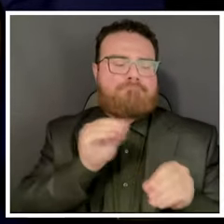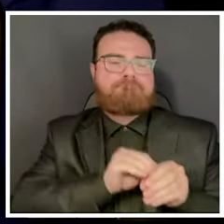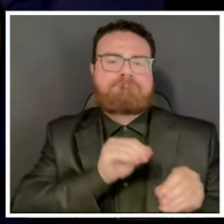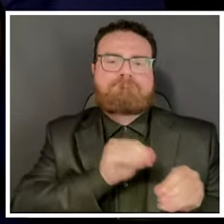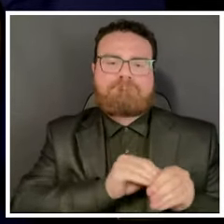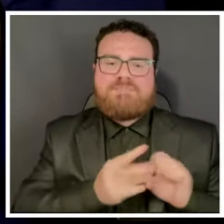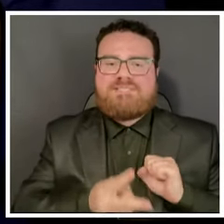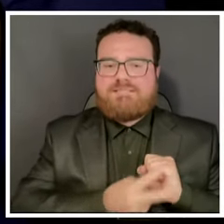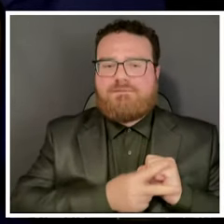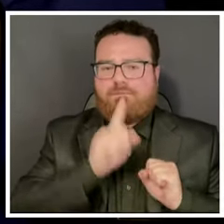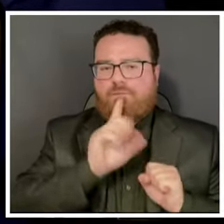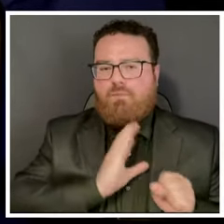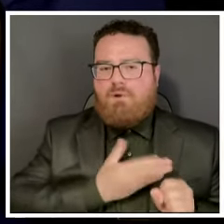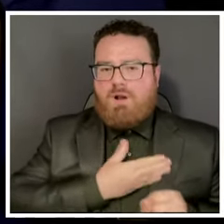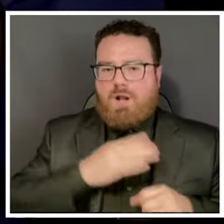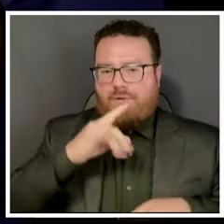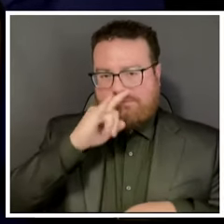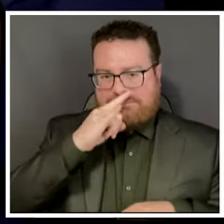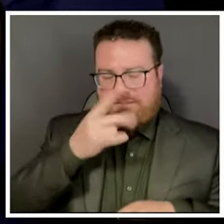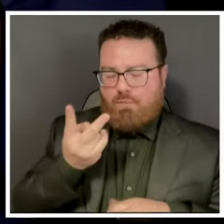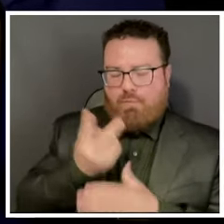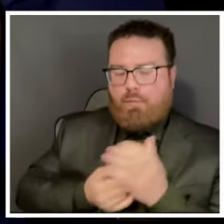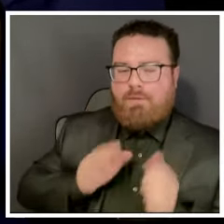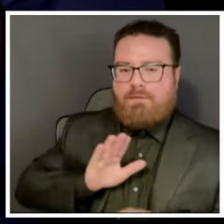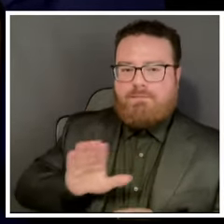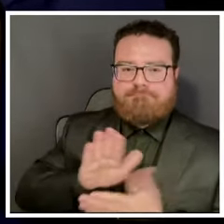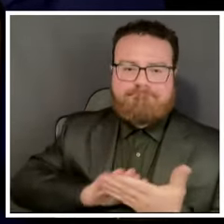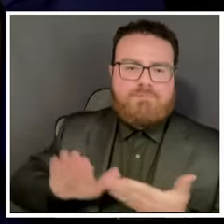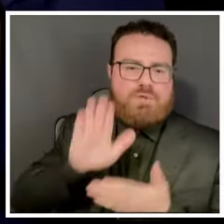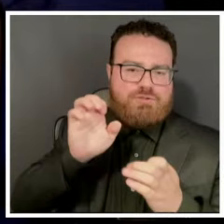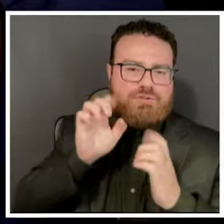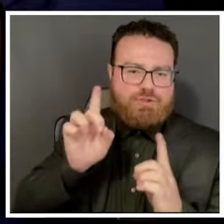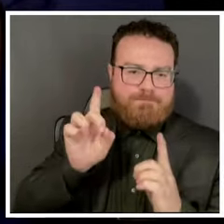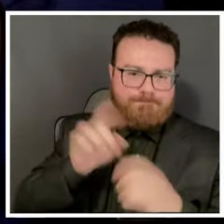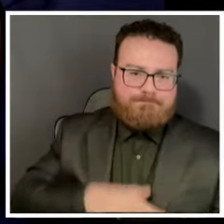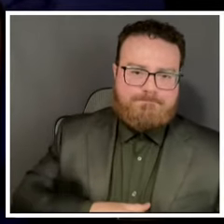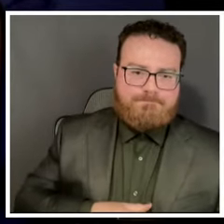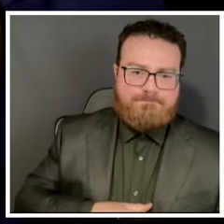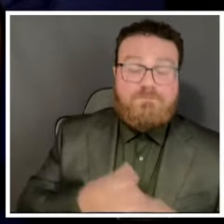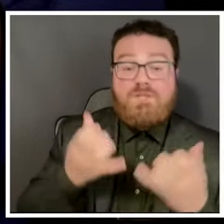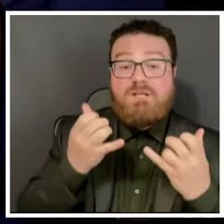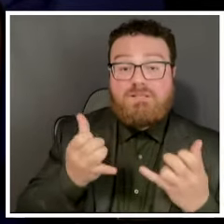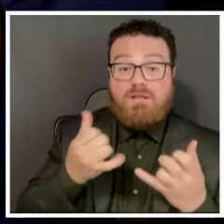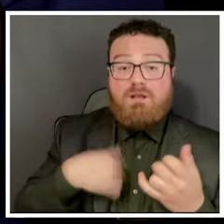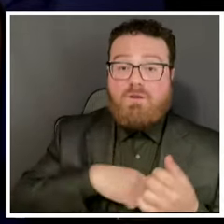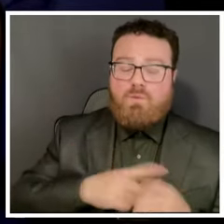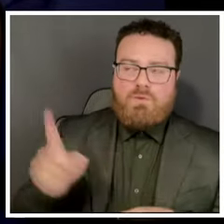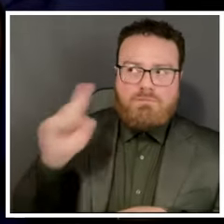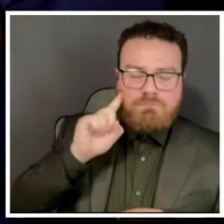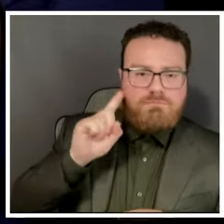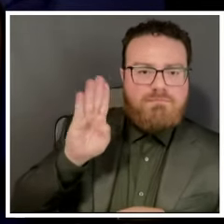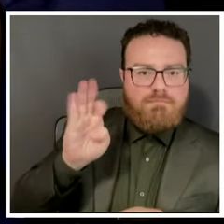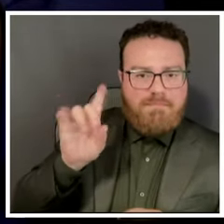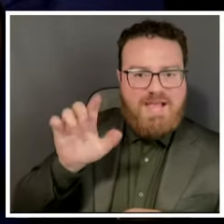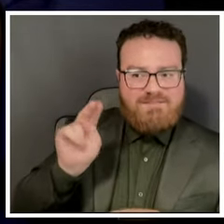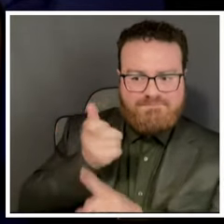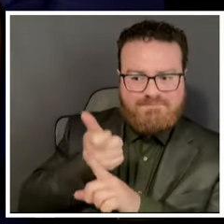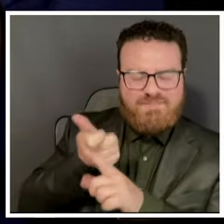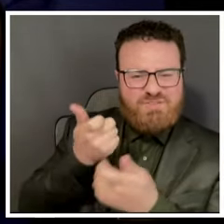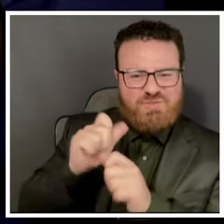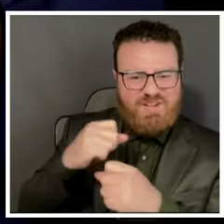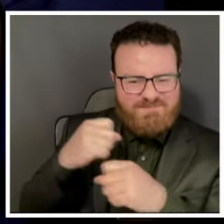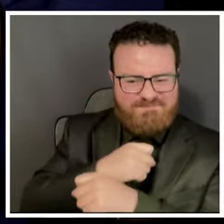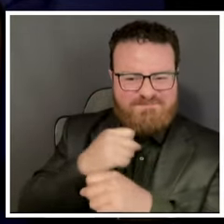Now we're thankful that President Biden is fighting to make that child tax credit permanent, so families like ours can keep